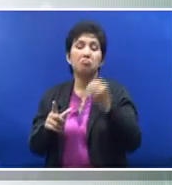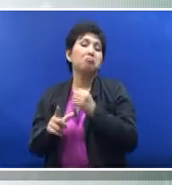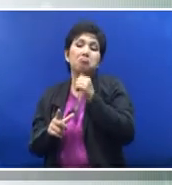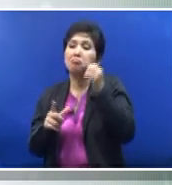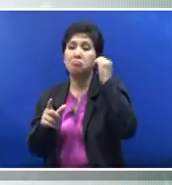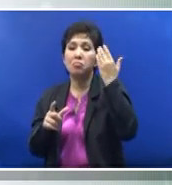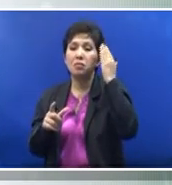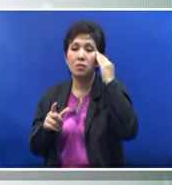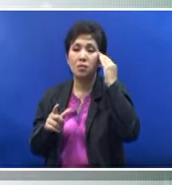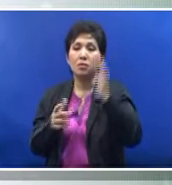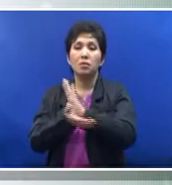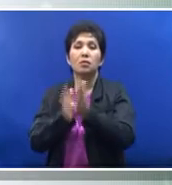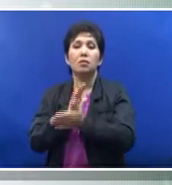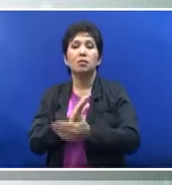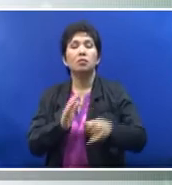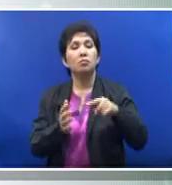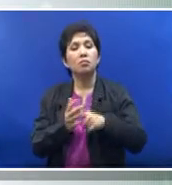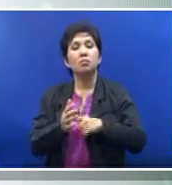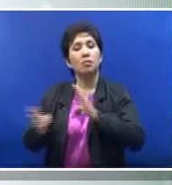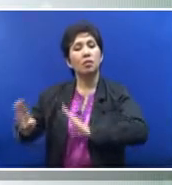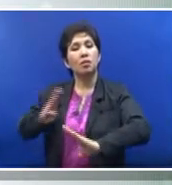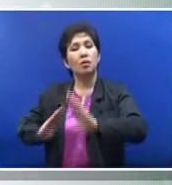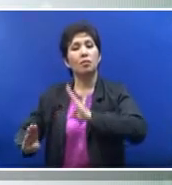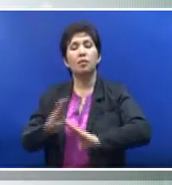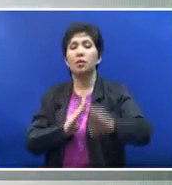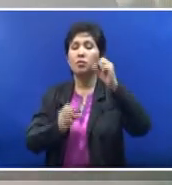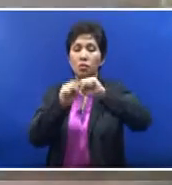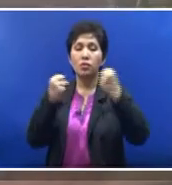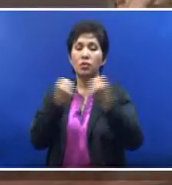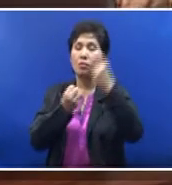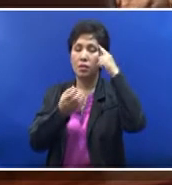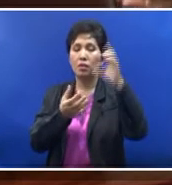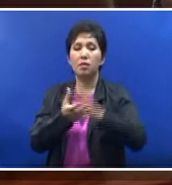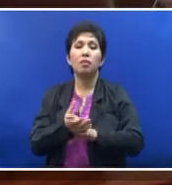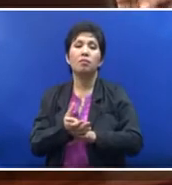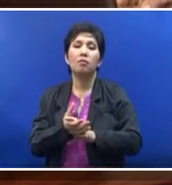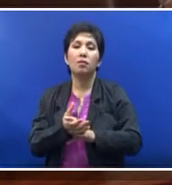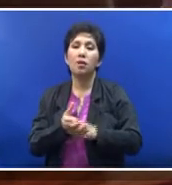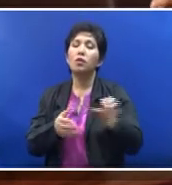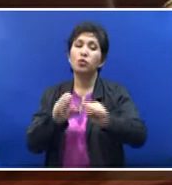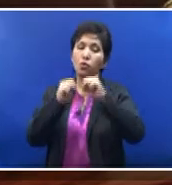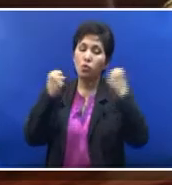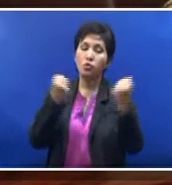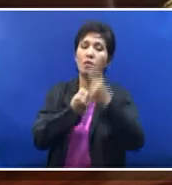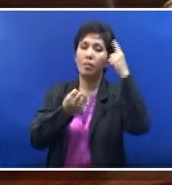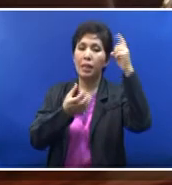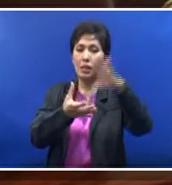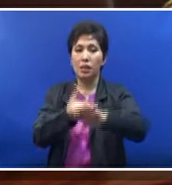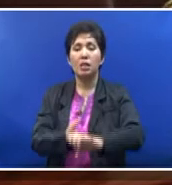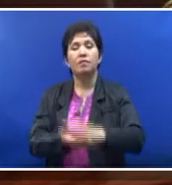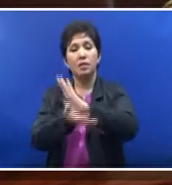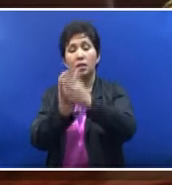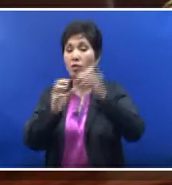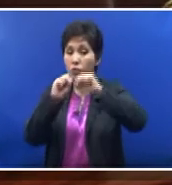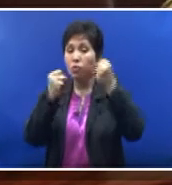that he becomes a social being. So again, we come to this term of social being. Okay,